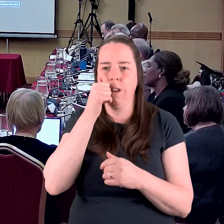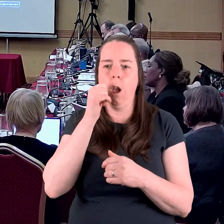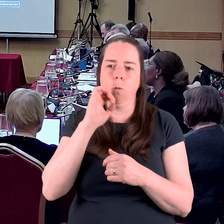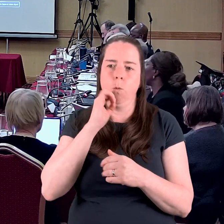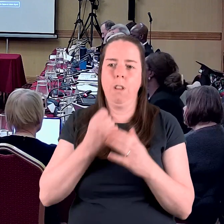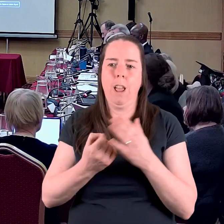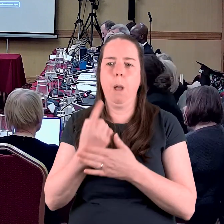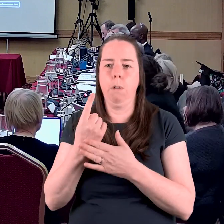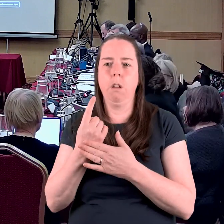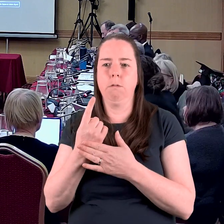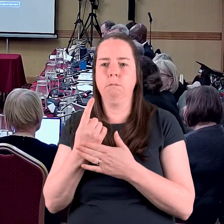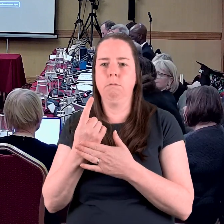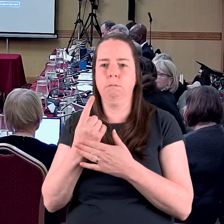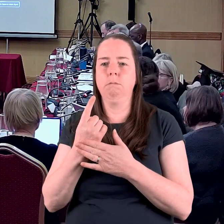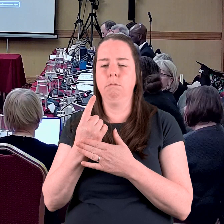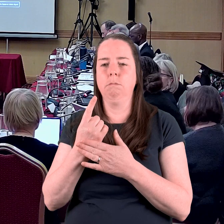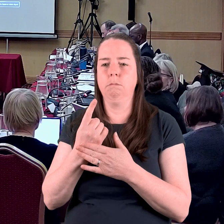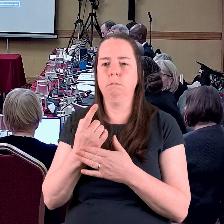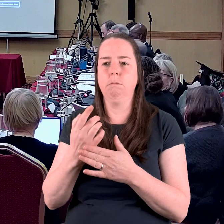level. We know that will